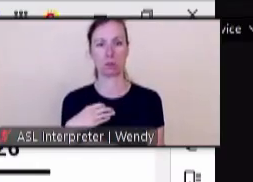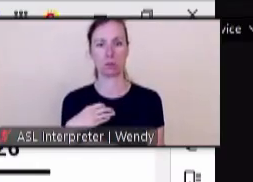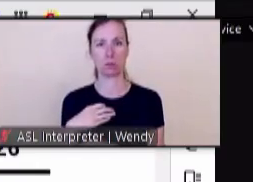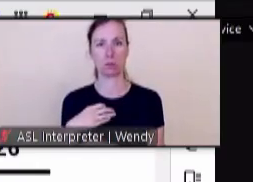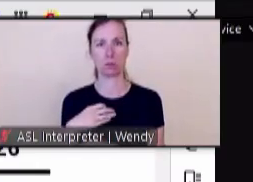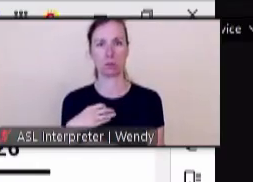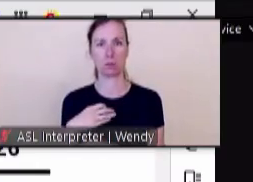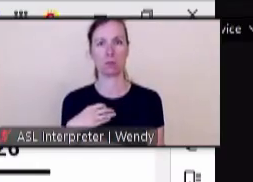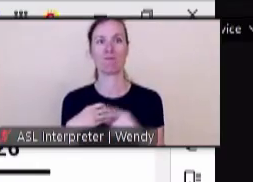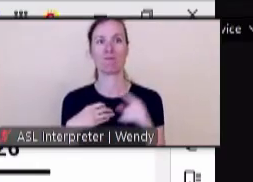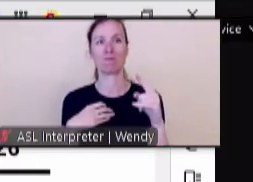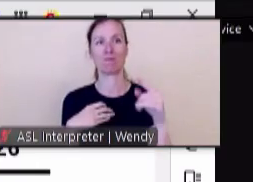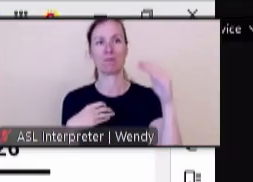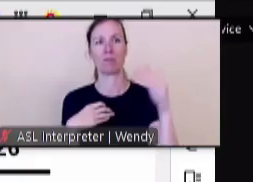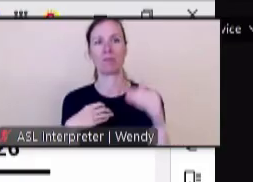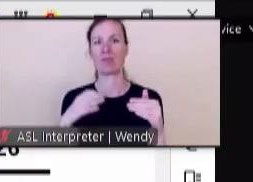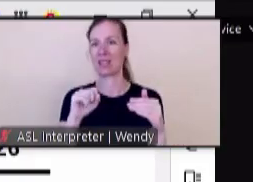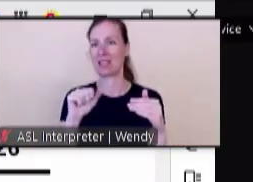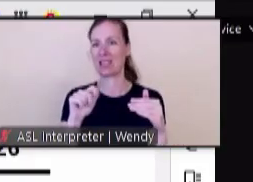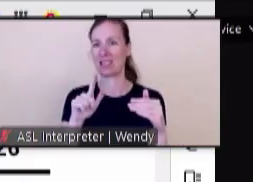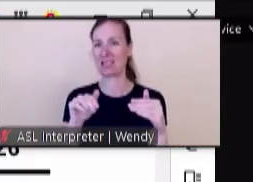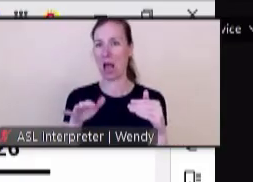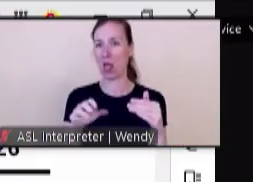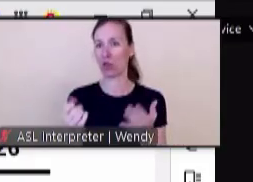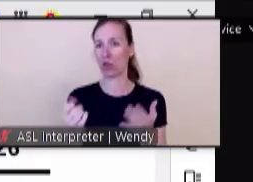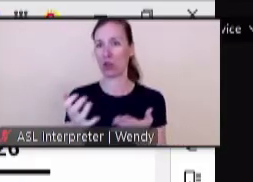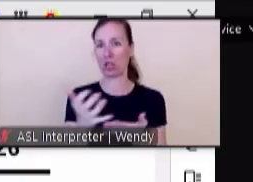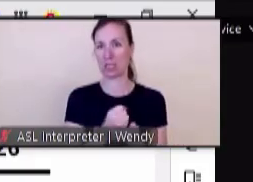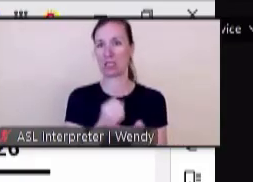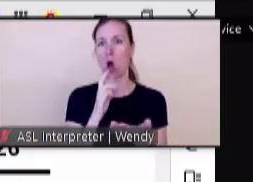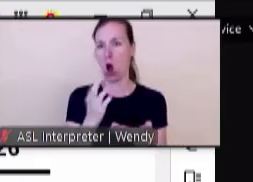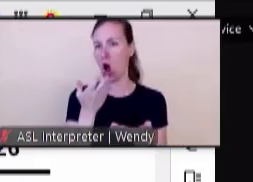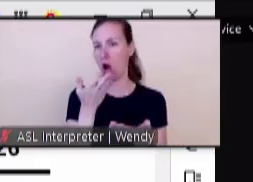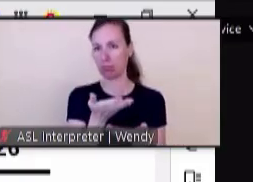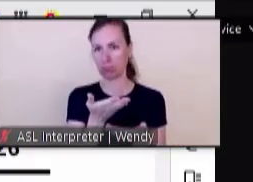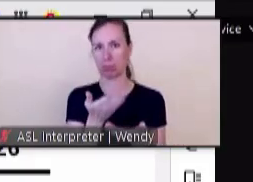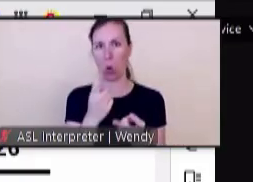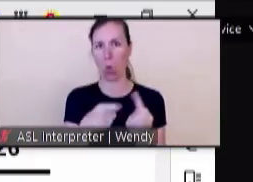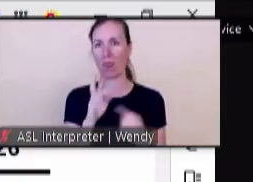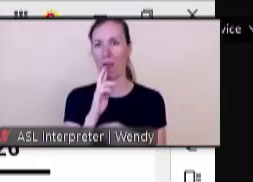Right now, the salaries are what the salaries are. That's with the